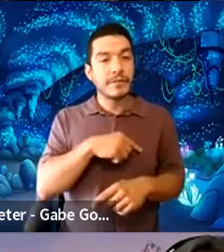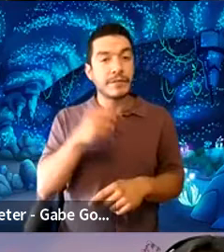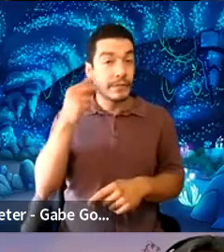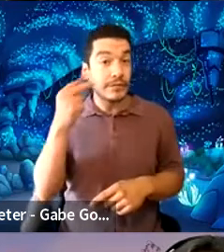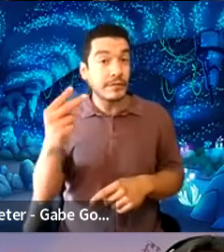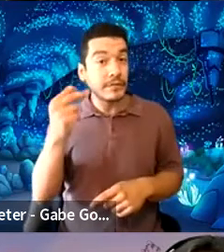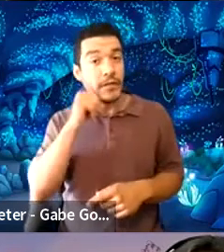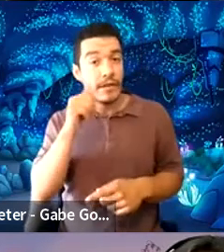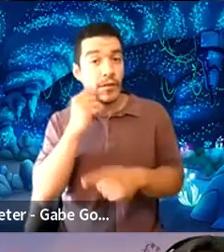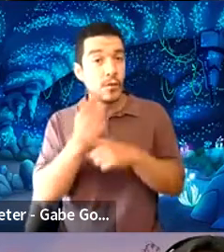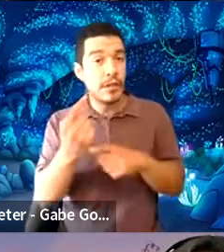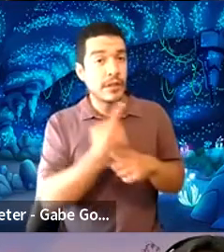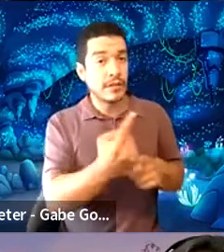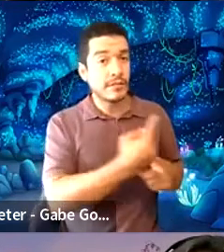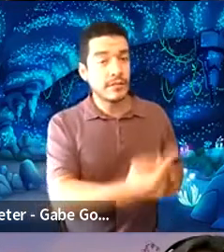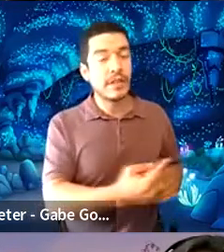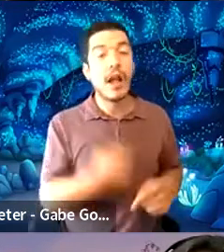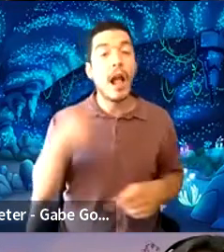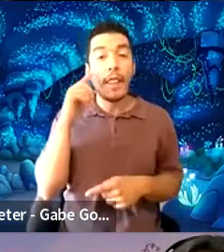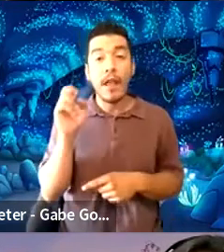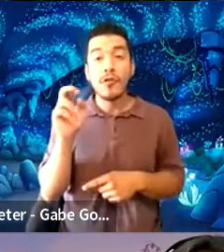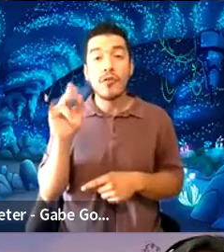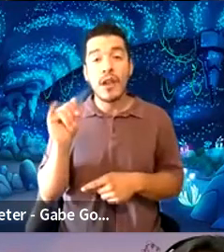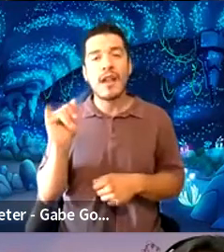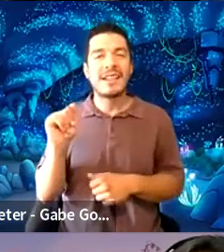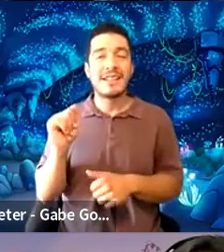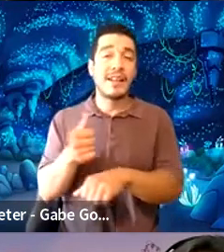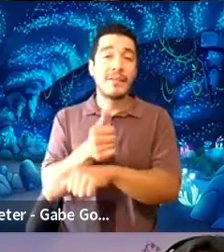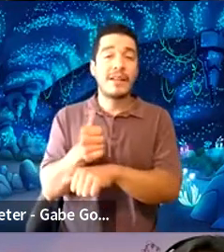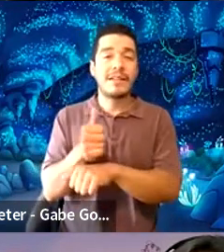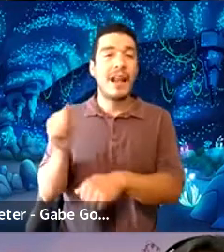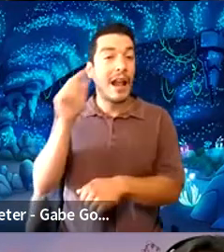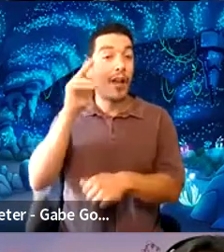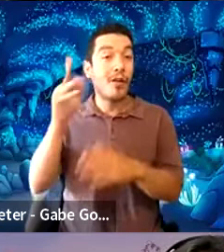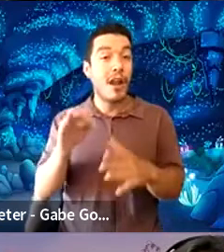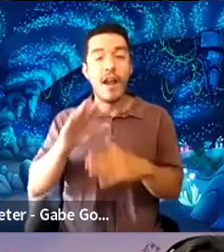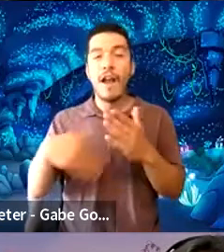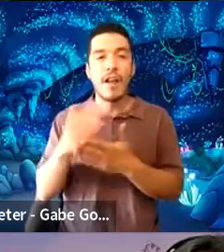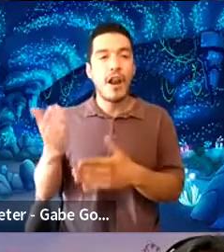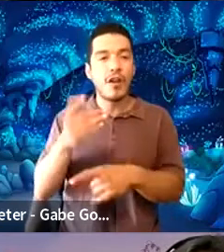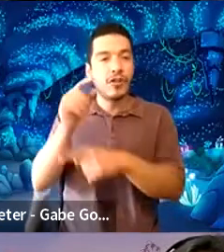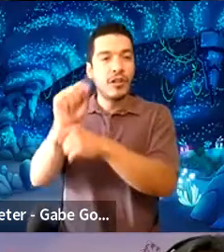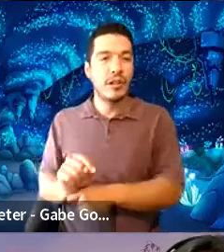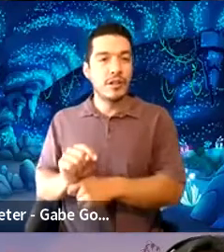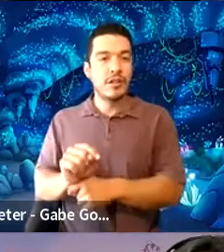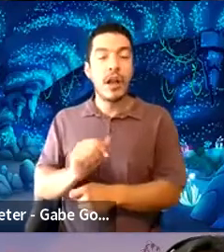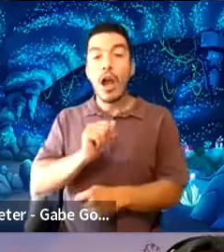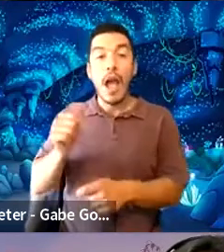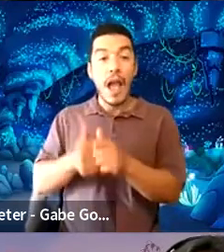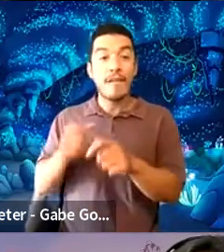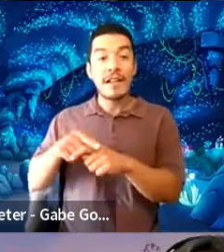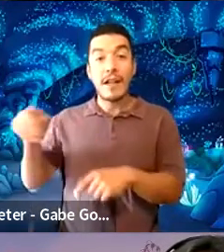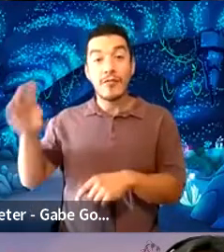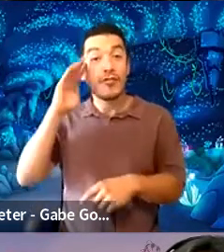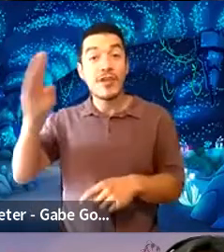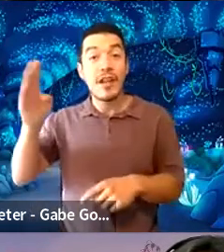it every week, I think Eureka is basically the creator of all of our traditions. Mm-hmm. Like every time she creates